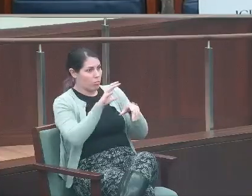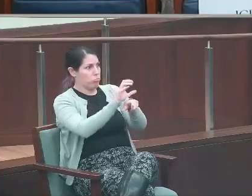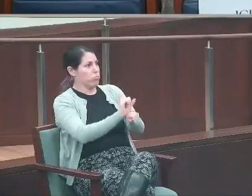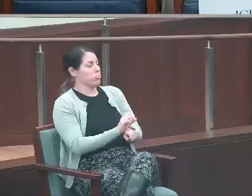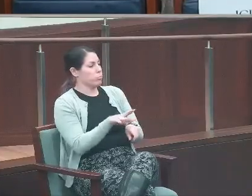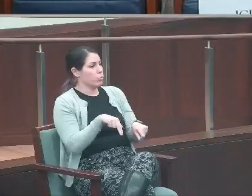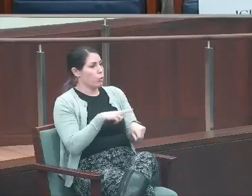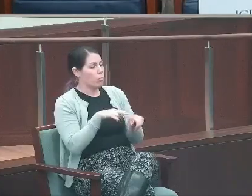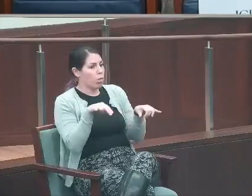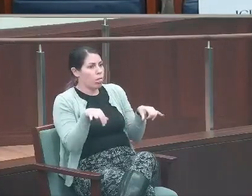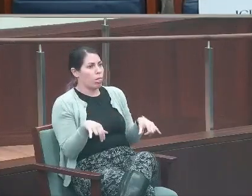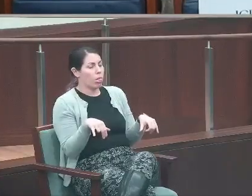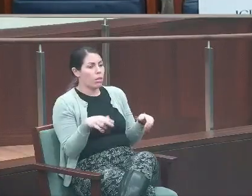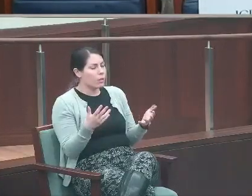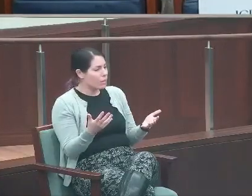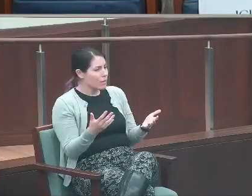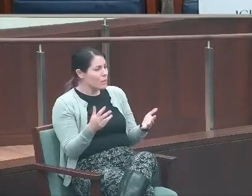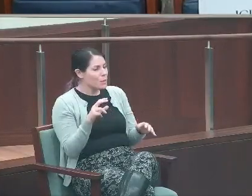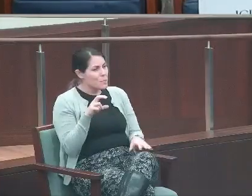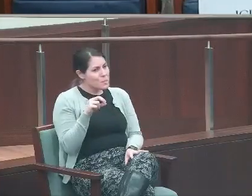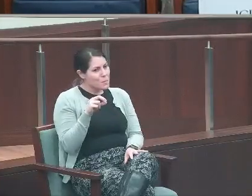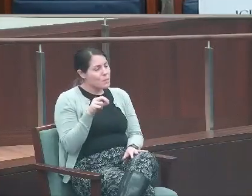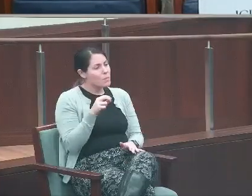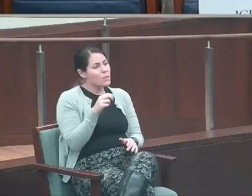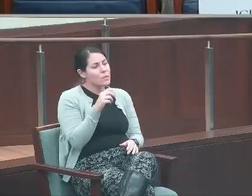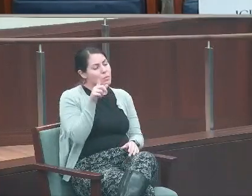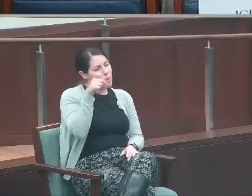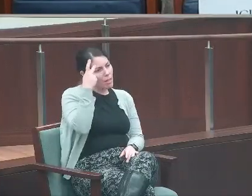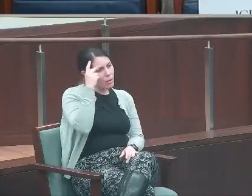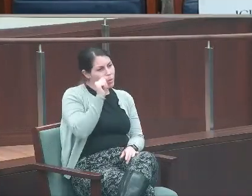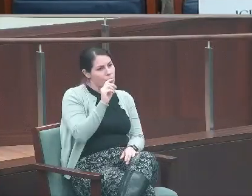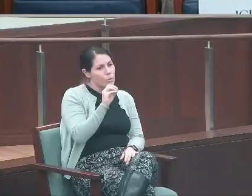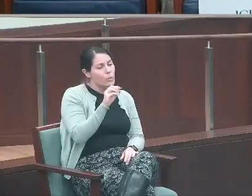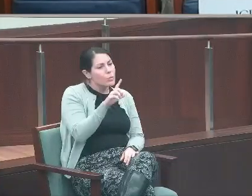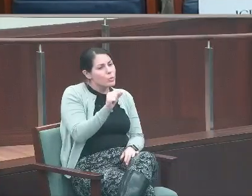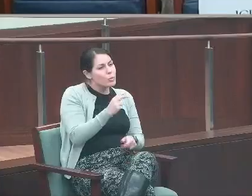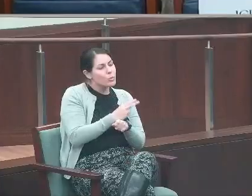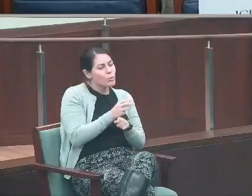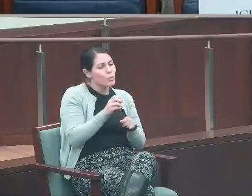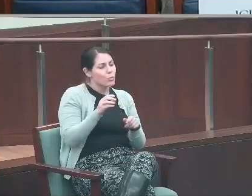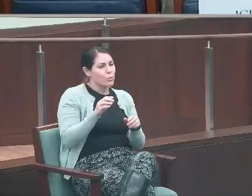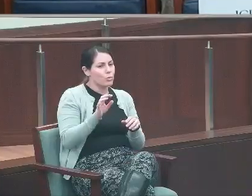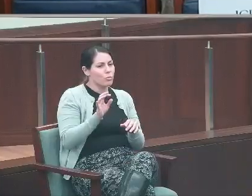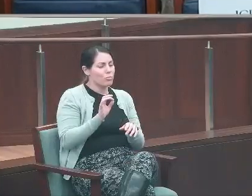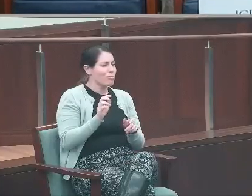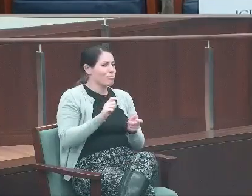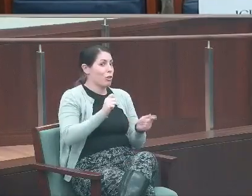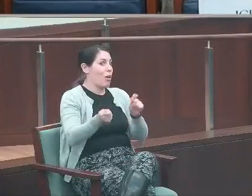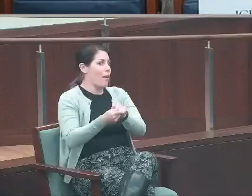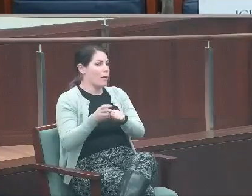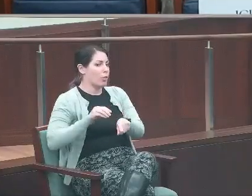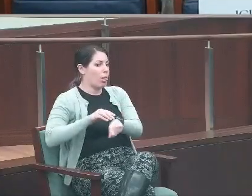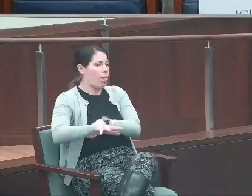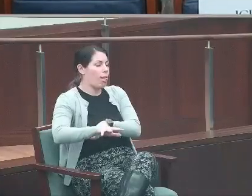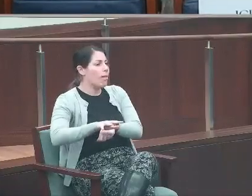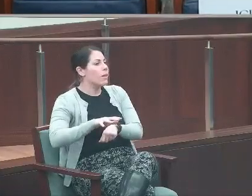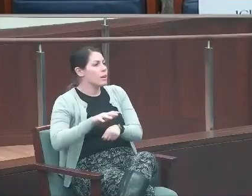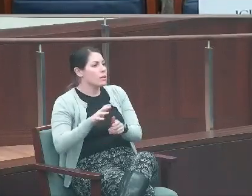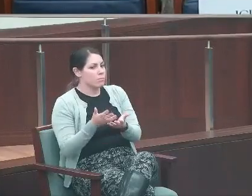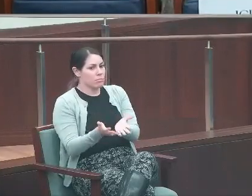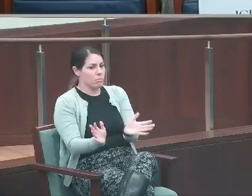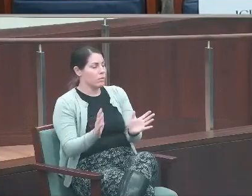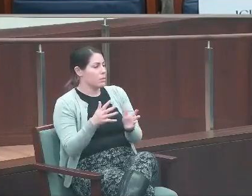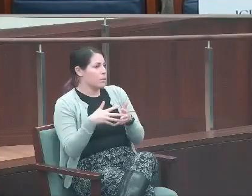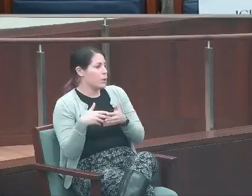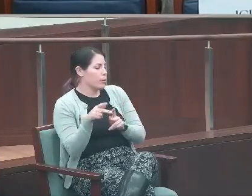and extremism that are the tools used to then advance this broader attack on our norms and our institutions and the rule of law that have